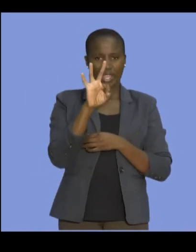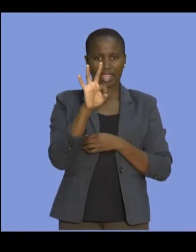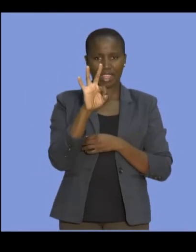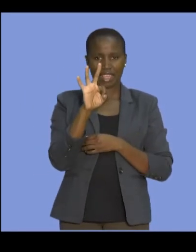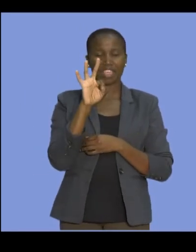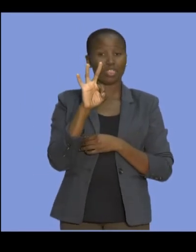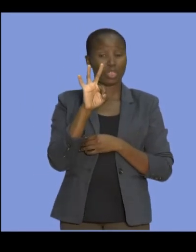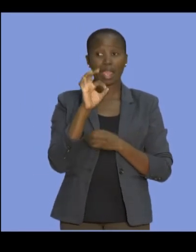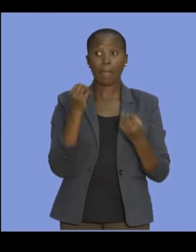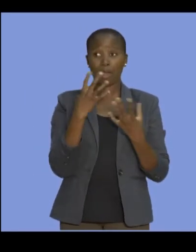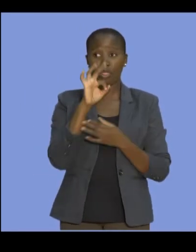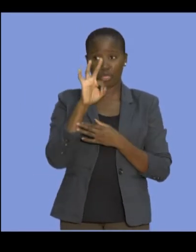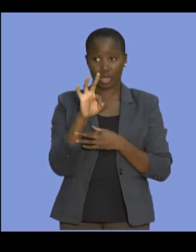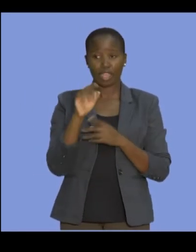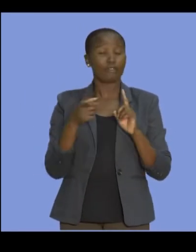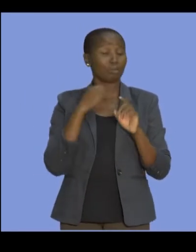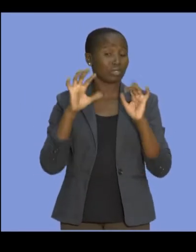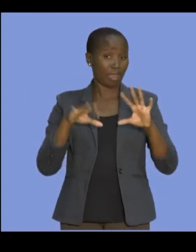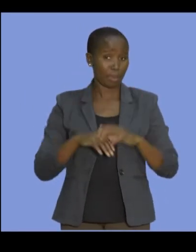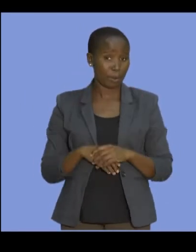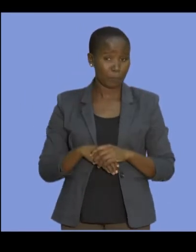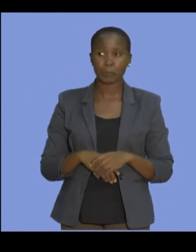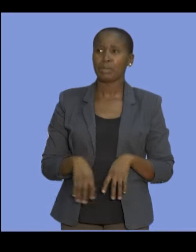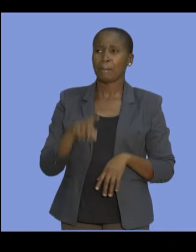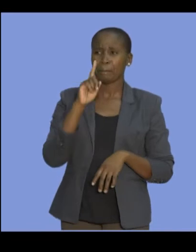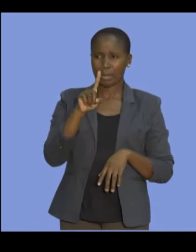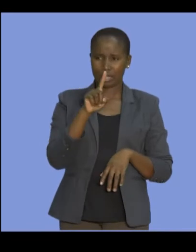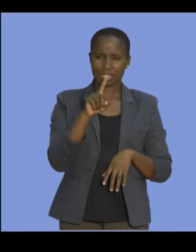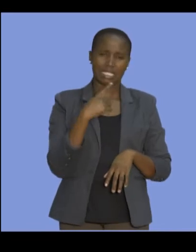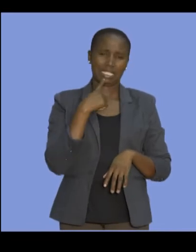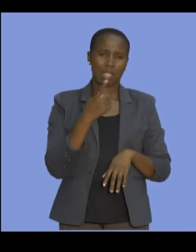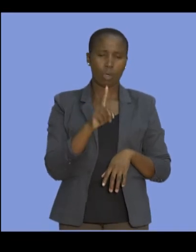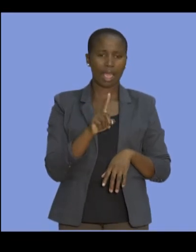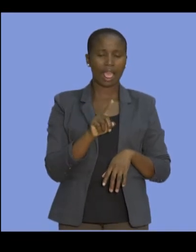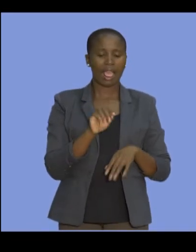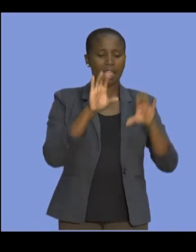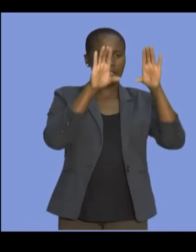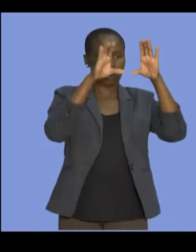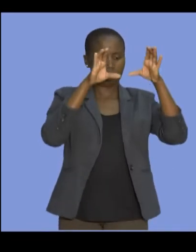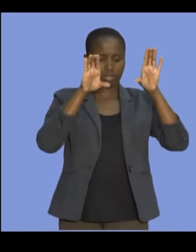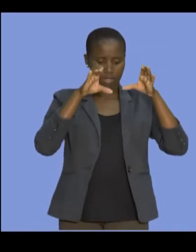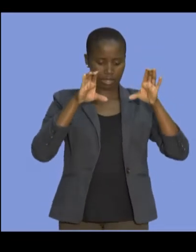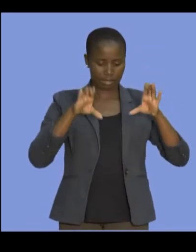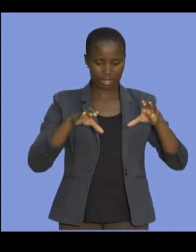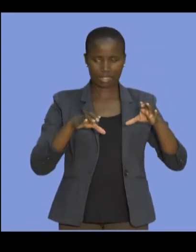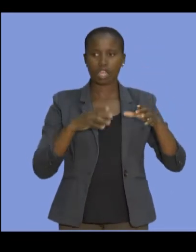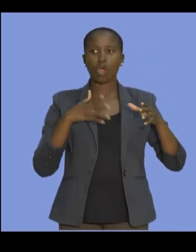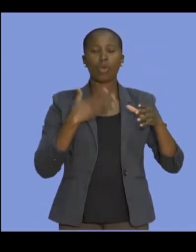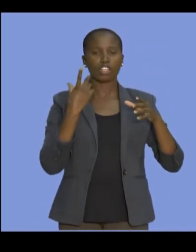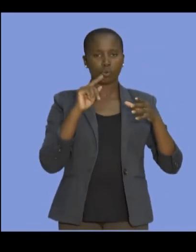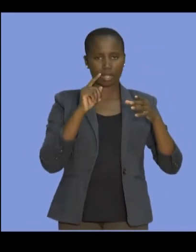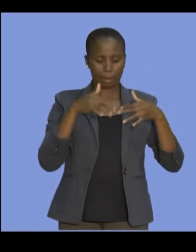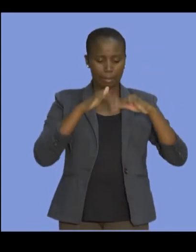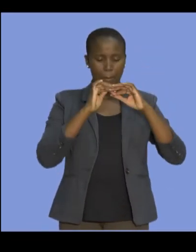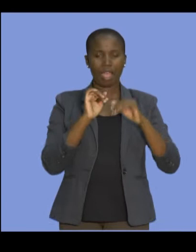B. So what do we want to do for each class above? We want to create the 5-number